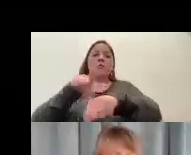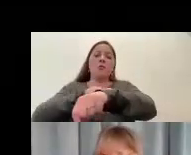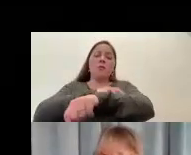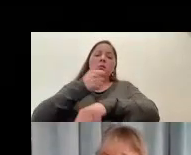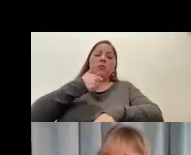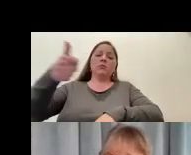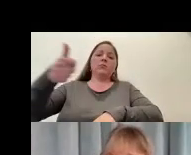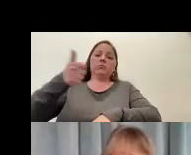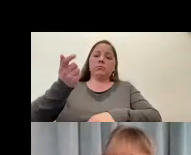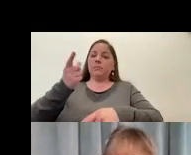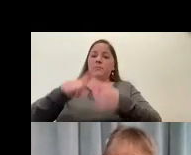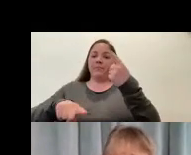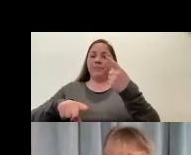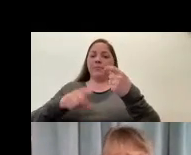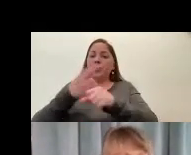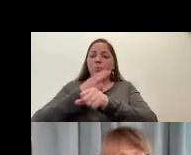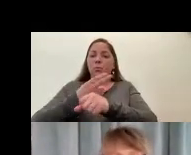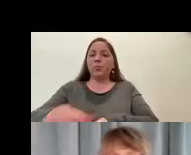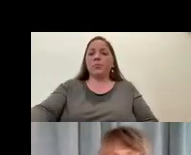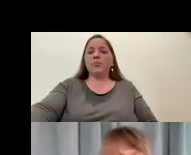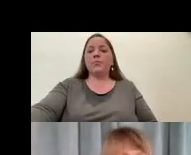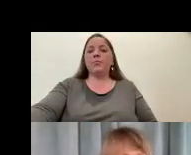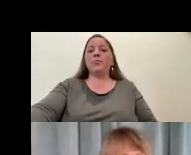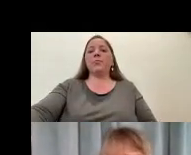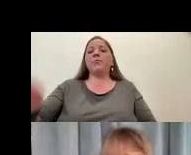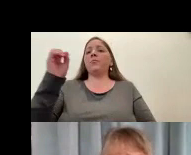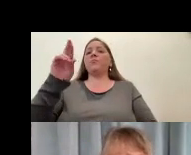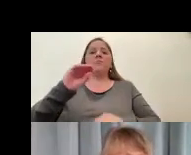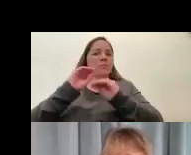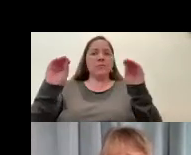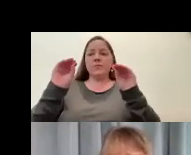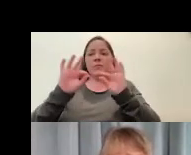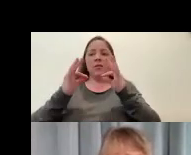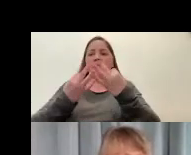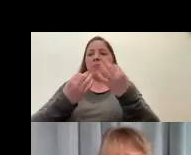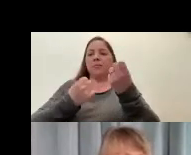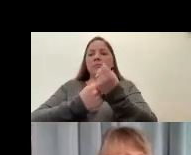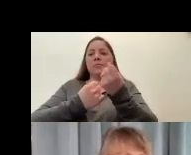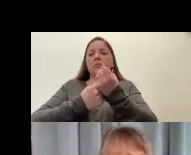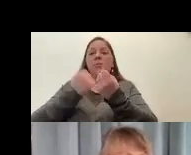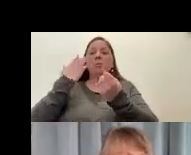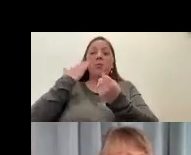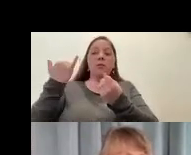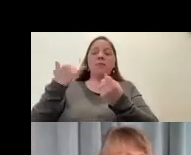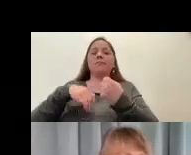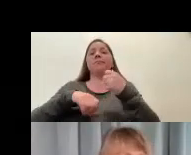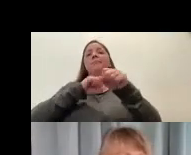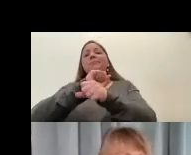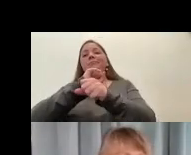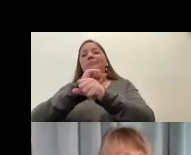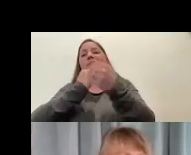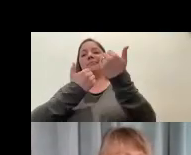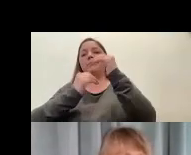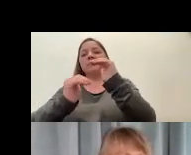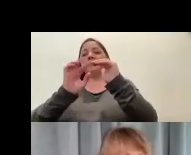it's not available. Or they don't have any family support to assist because of work or just